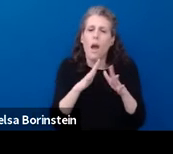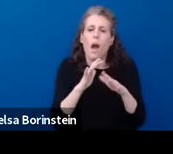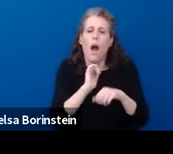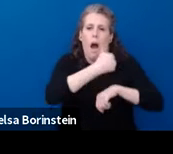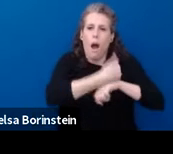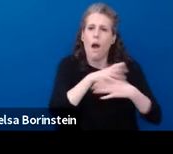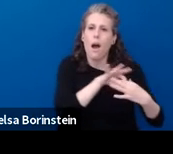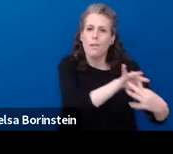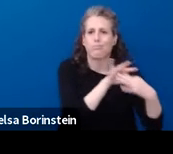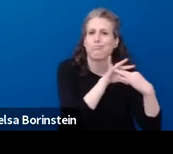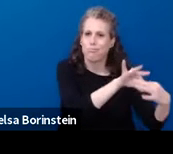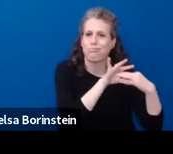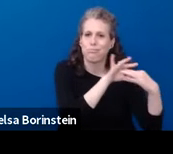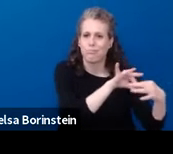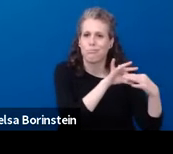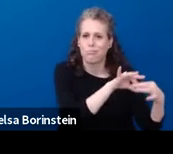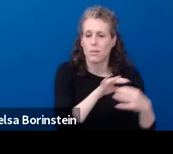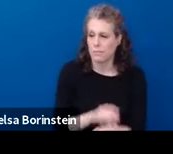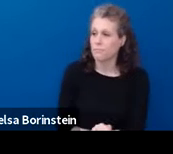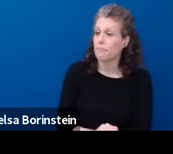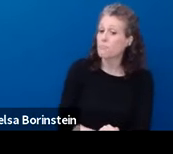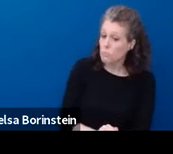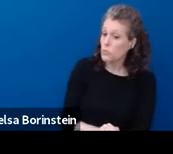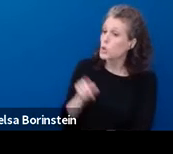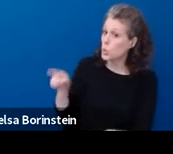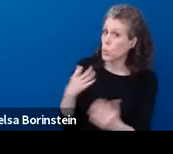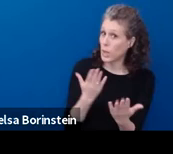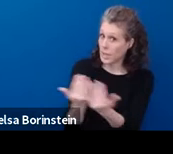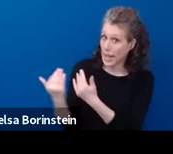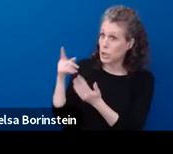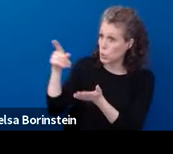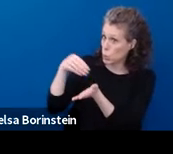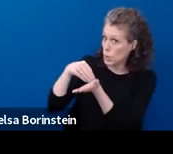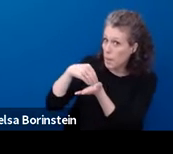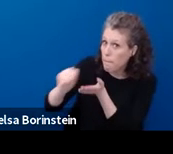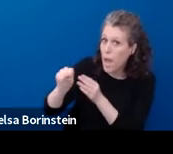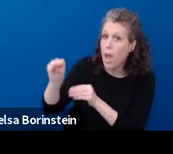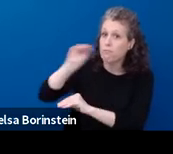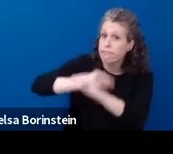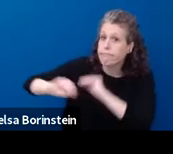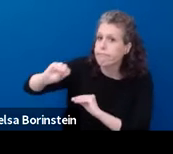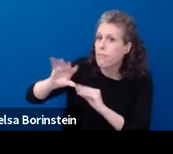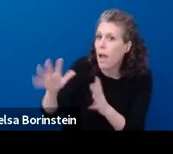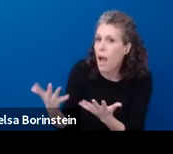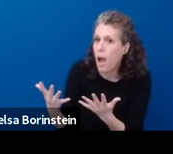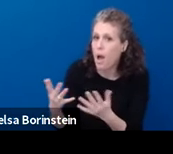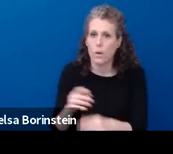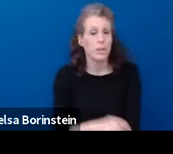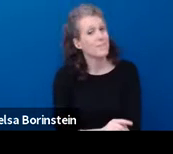Did people directly get some compensation? Did you write about that in the email as well, or?